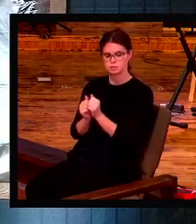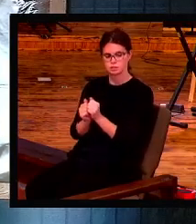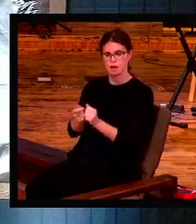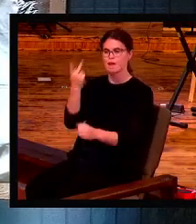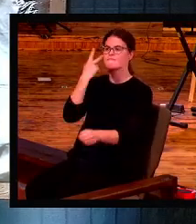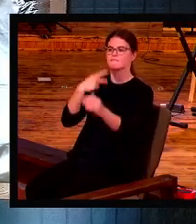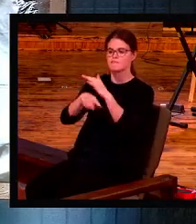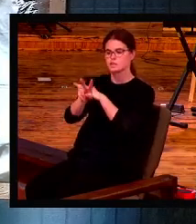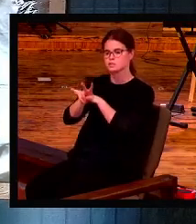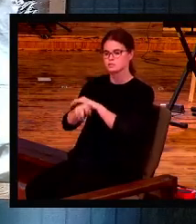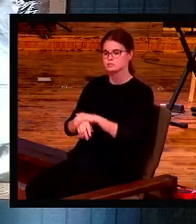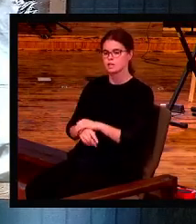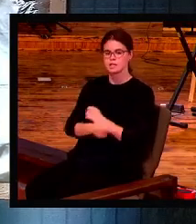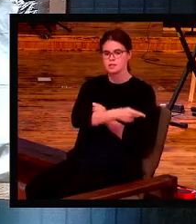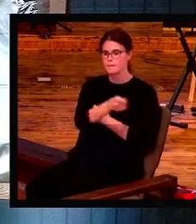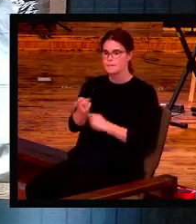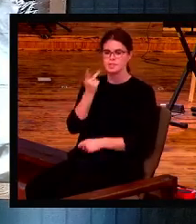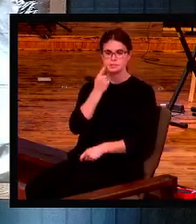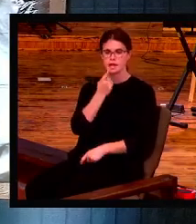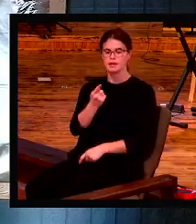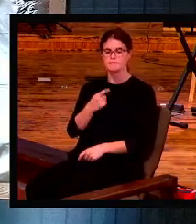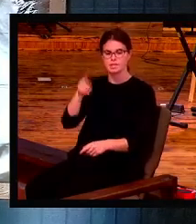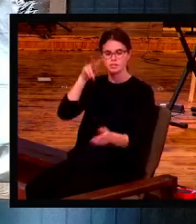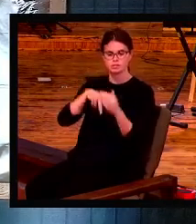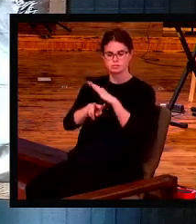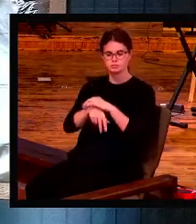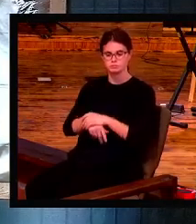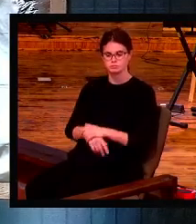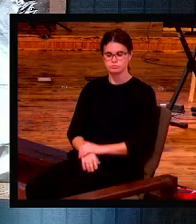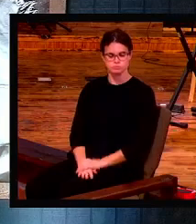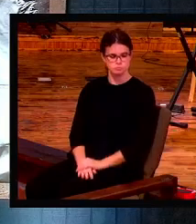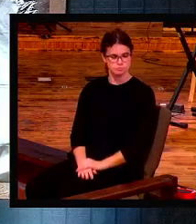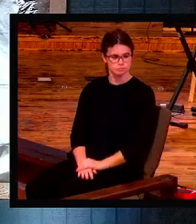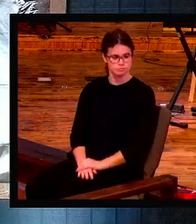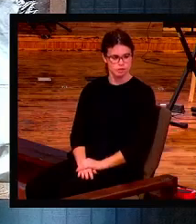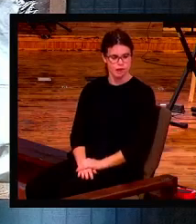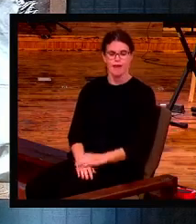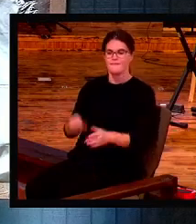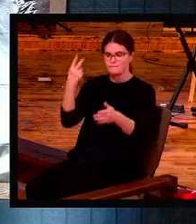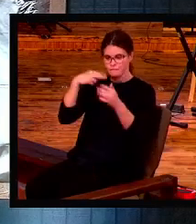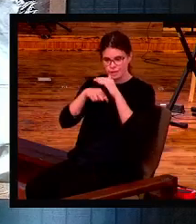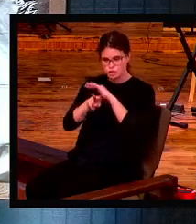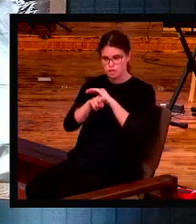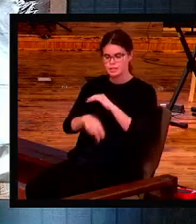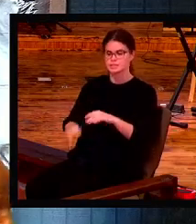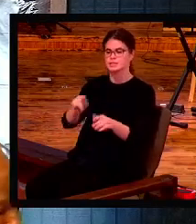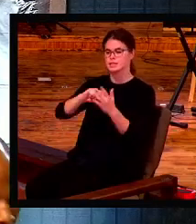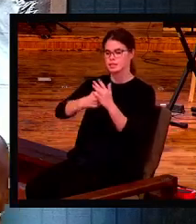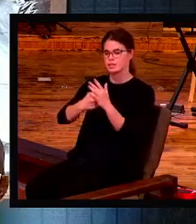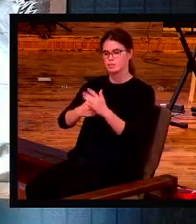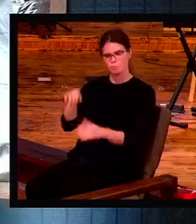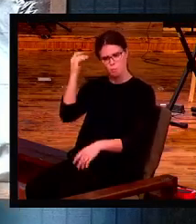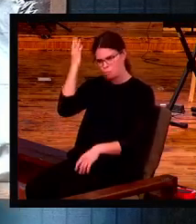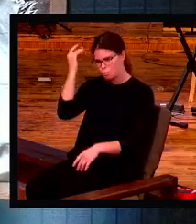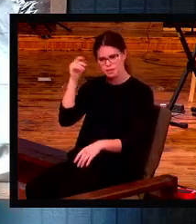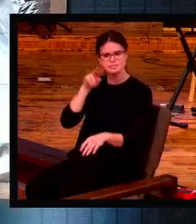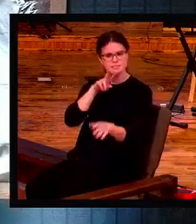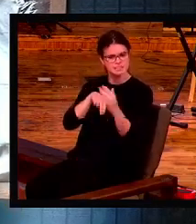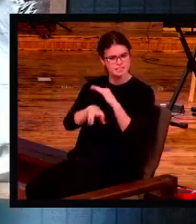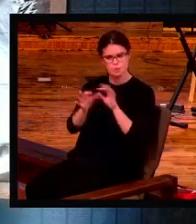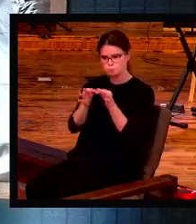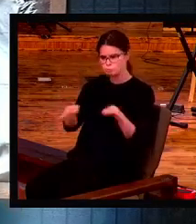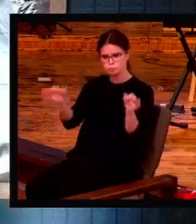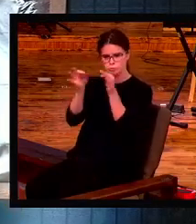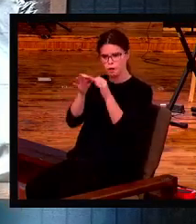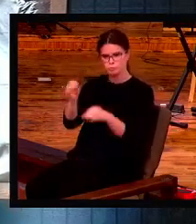vision. Someone say vision. Vision is the key. Now, why is vision important?